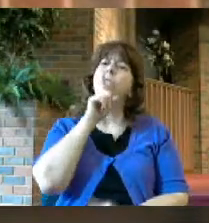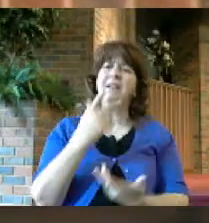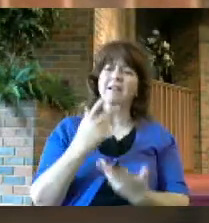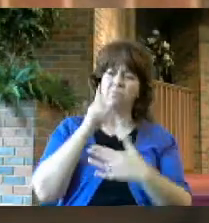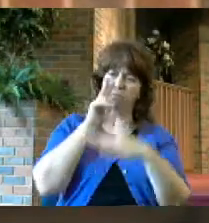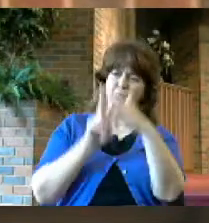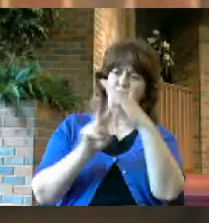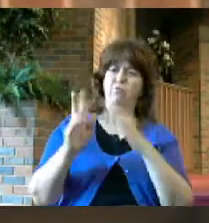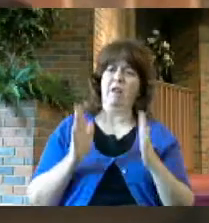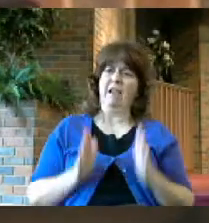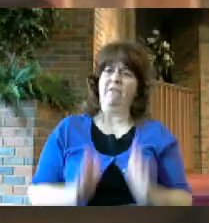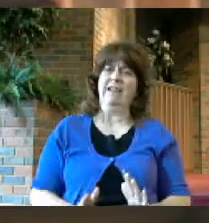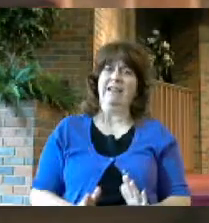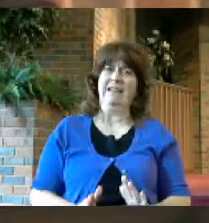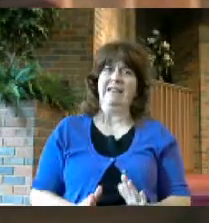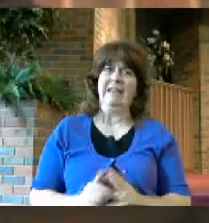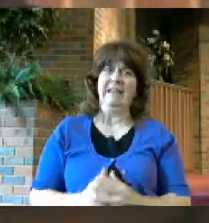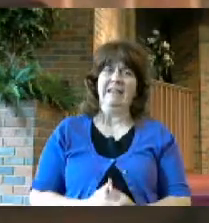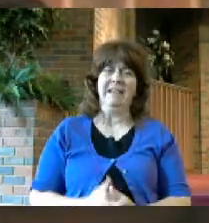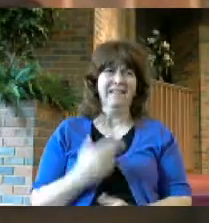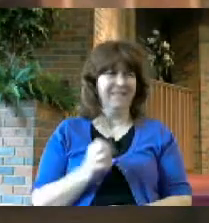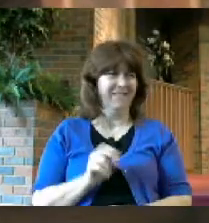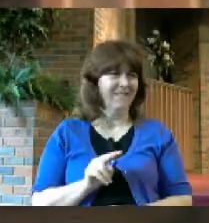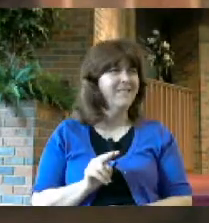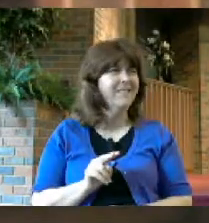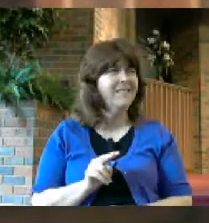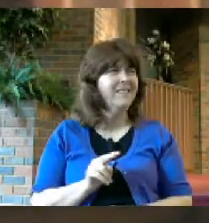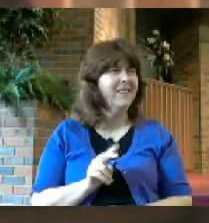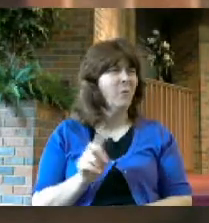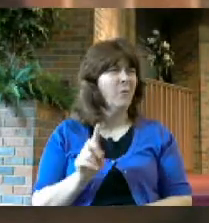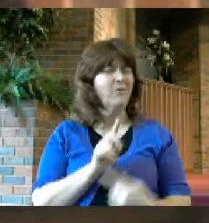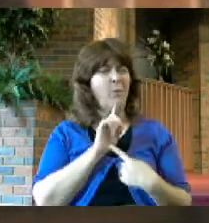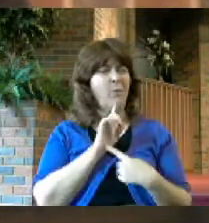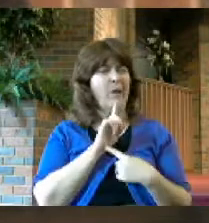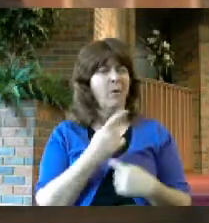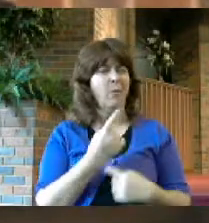almost hear it in his voice. "Don't you have any real prophets around here?"